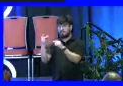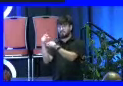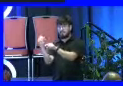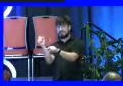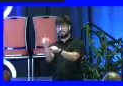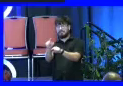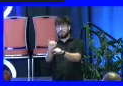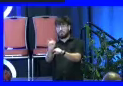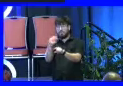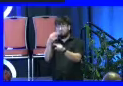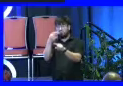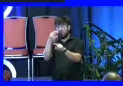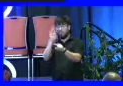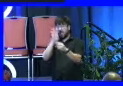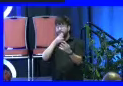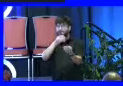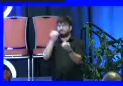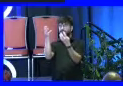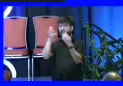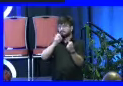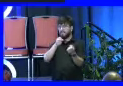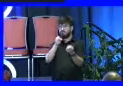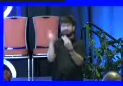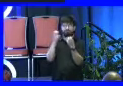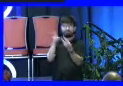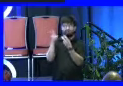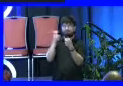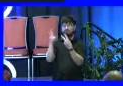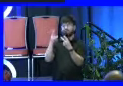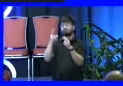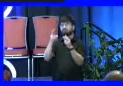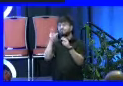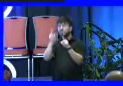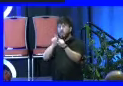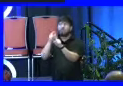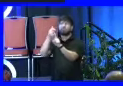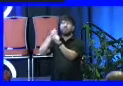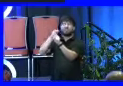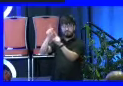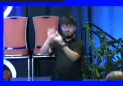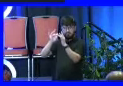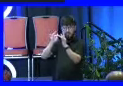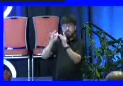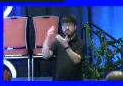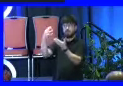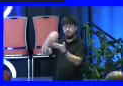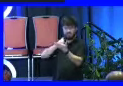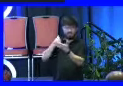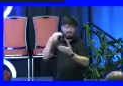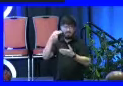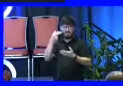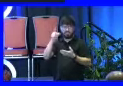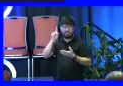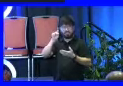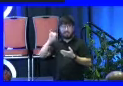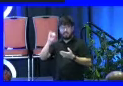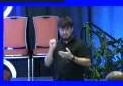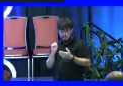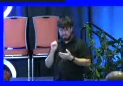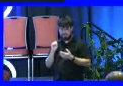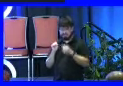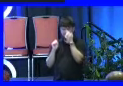the hub. And that hub is also capturing our HDIS information. So our HDIS, like I said, it's kind of like the